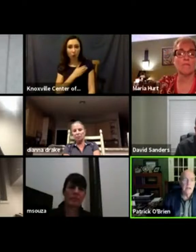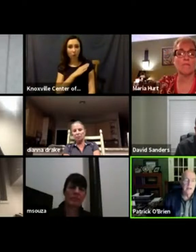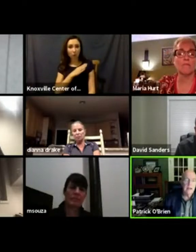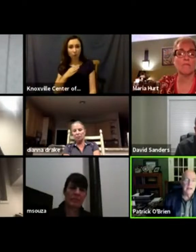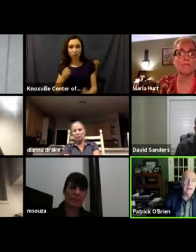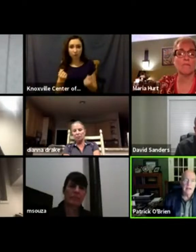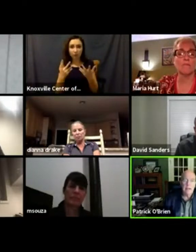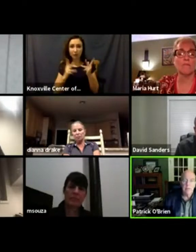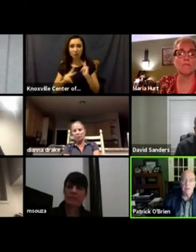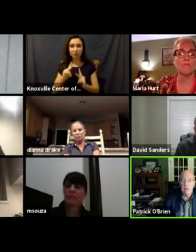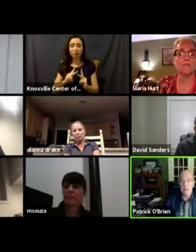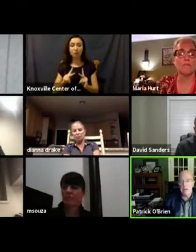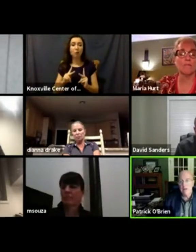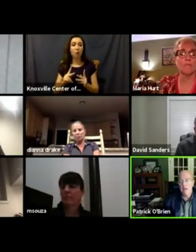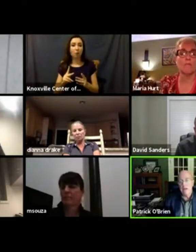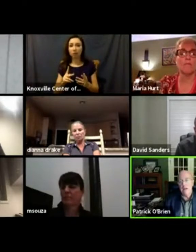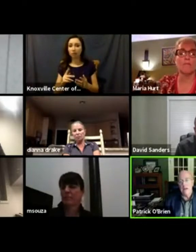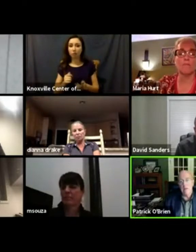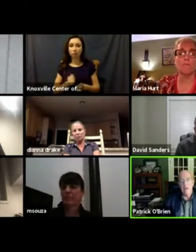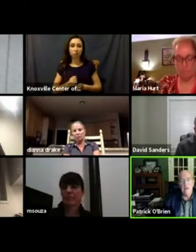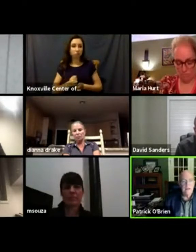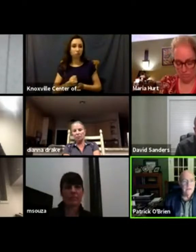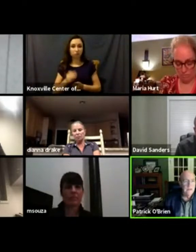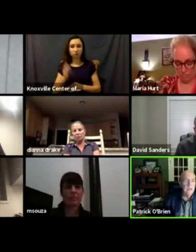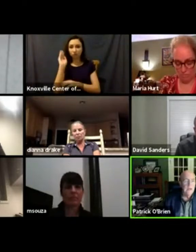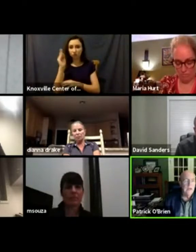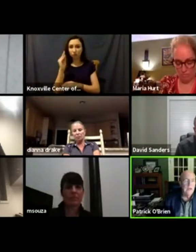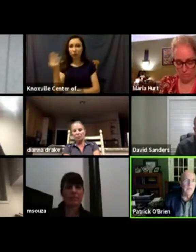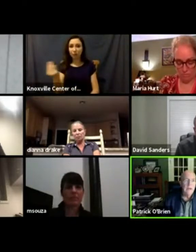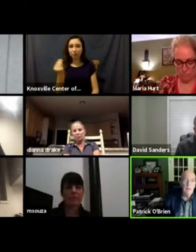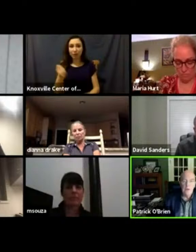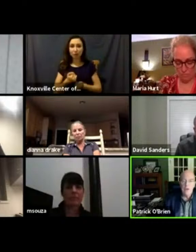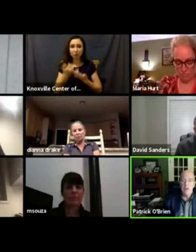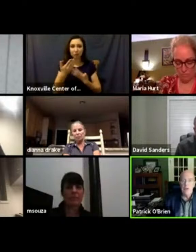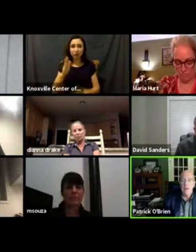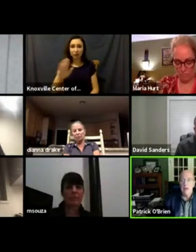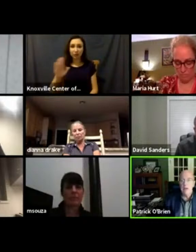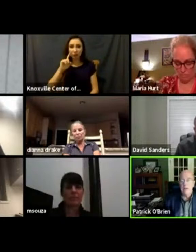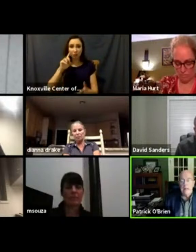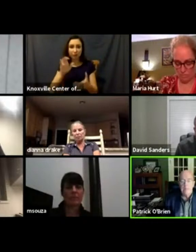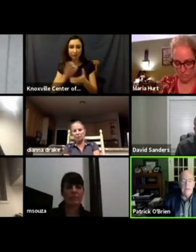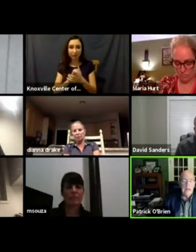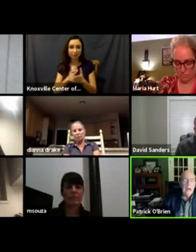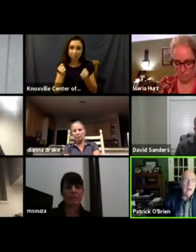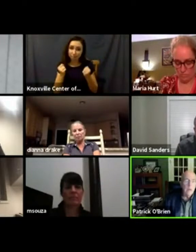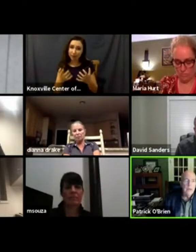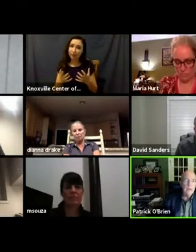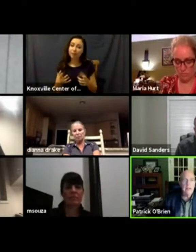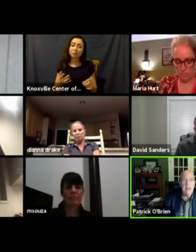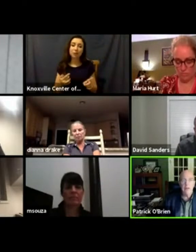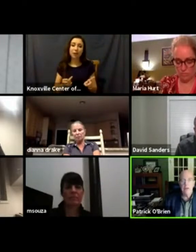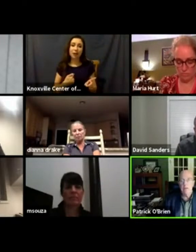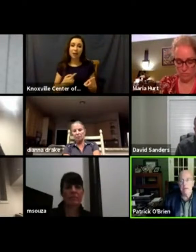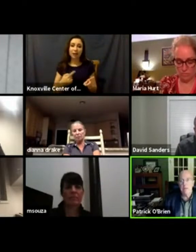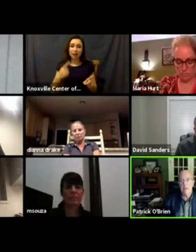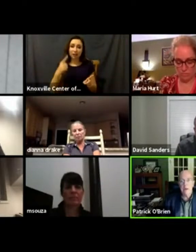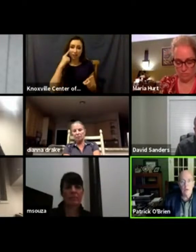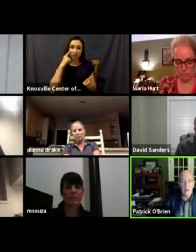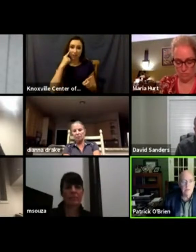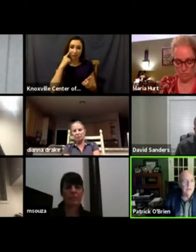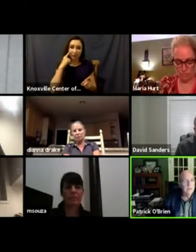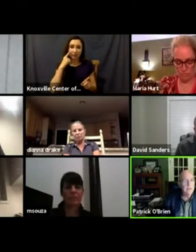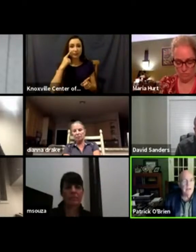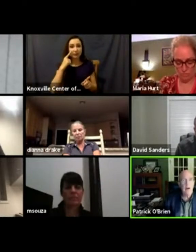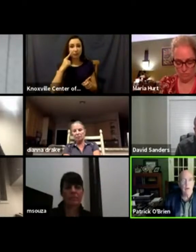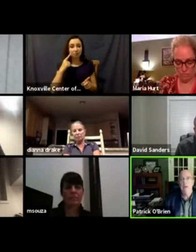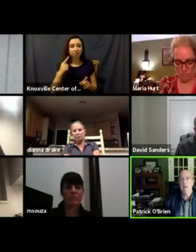Monday and expressed their beliefs, many of which I would think is actually some minority